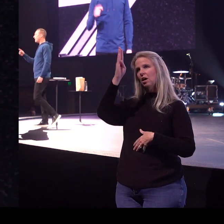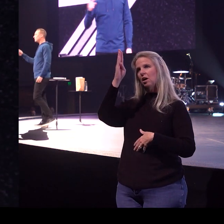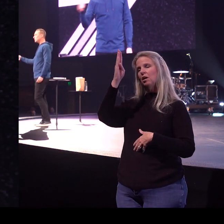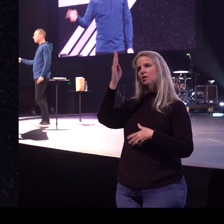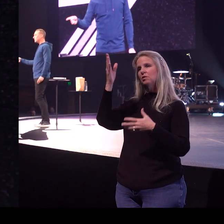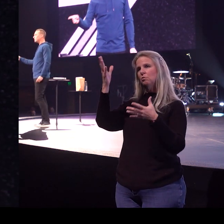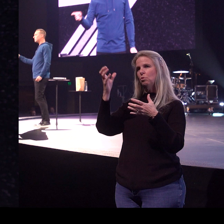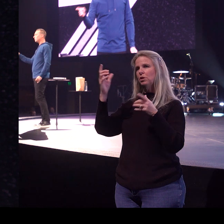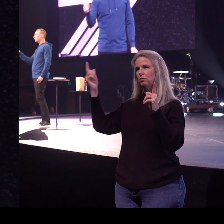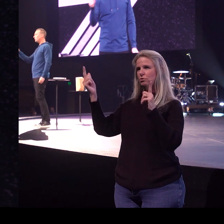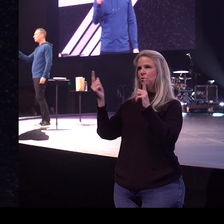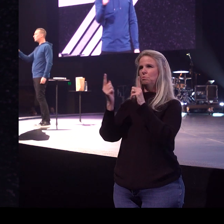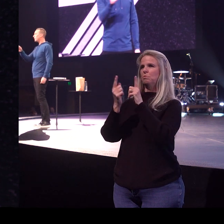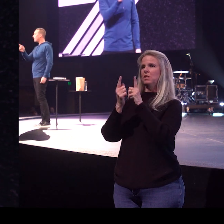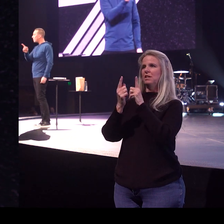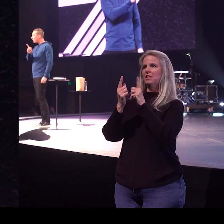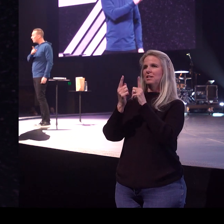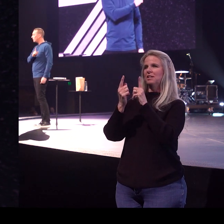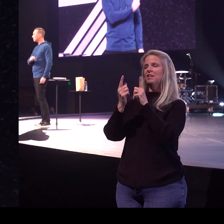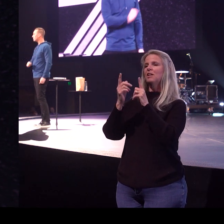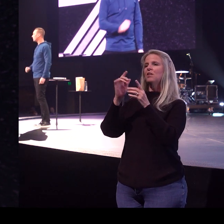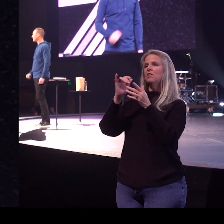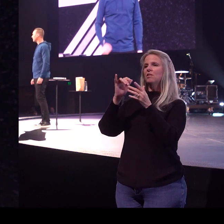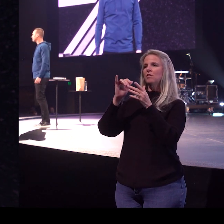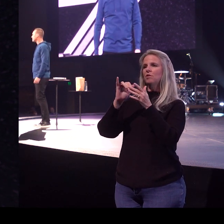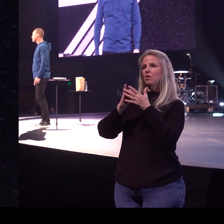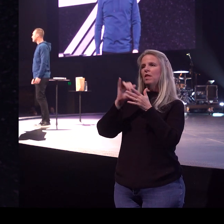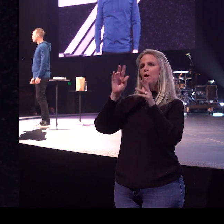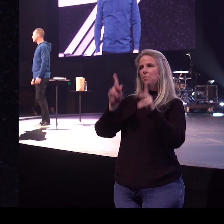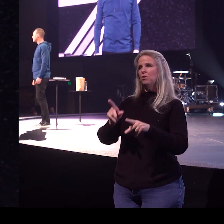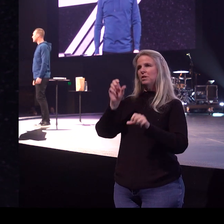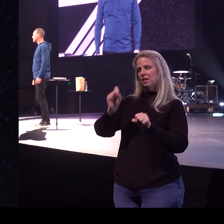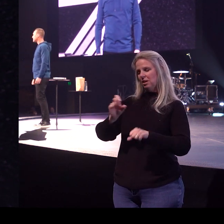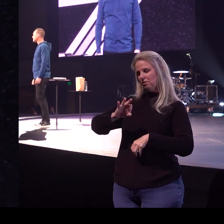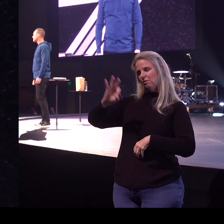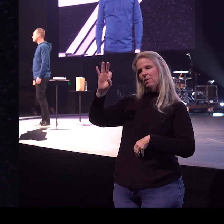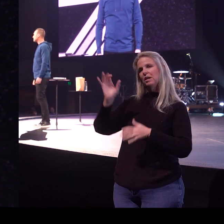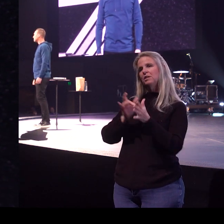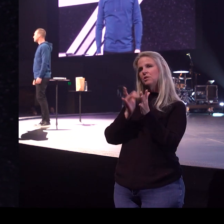that they'll find Jesus when you share that part of your story.